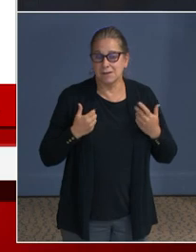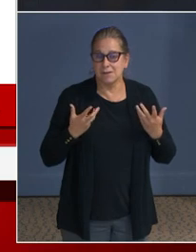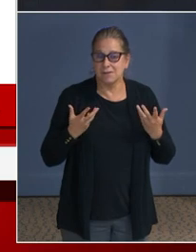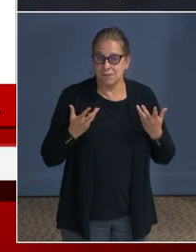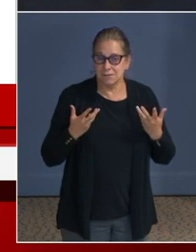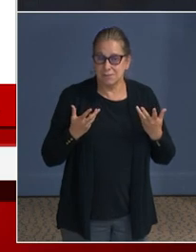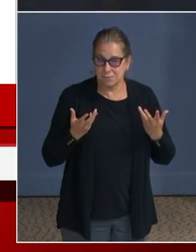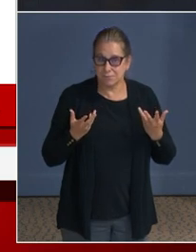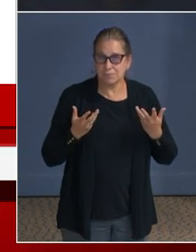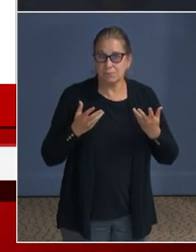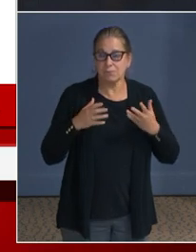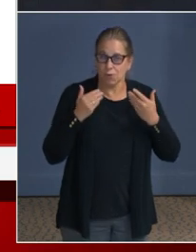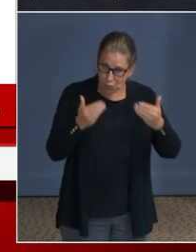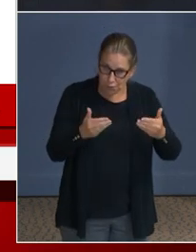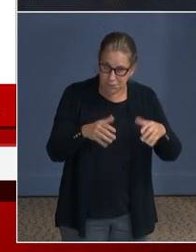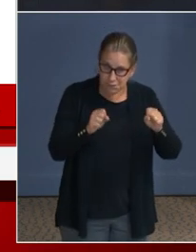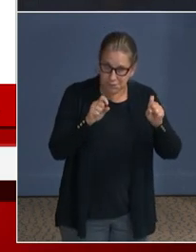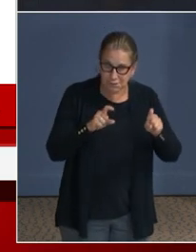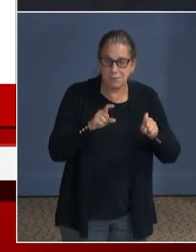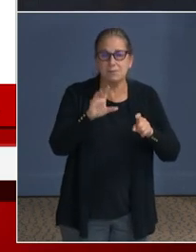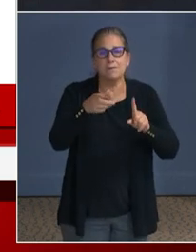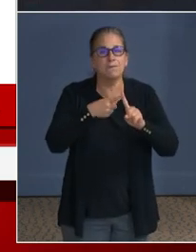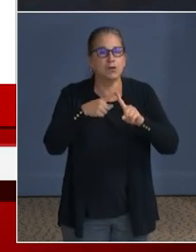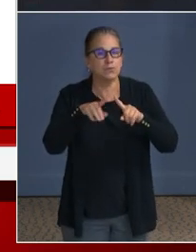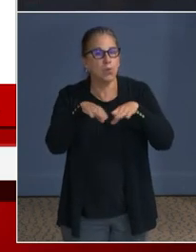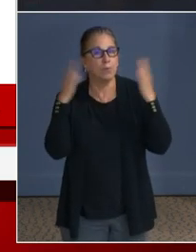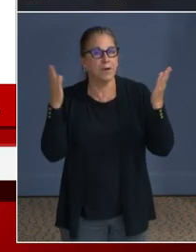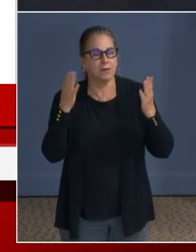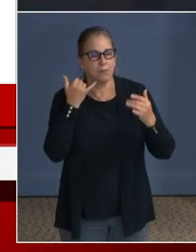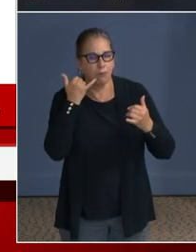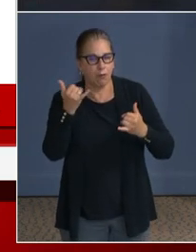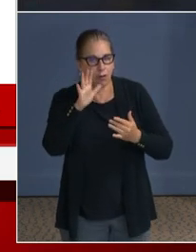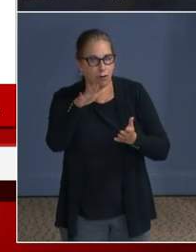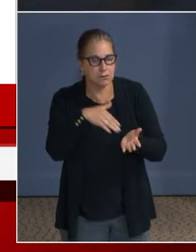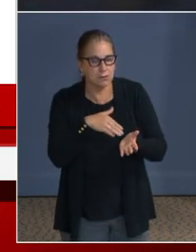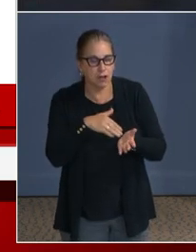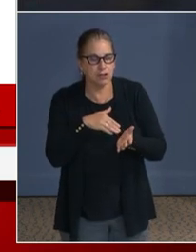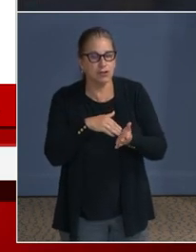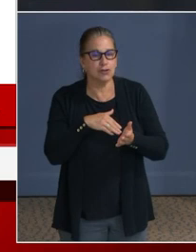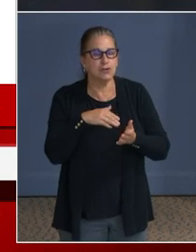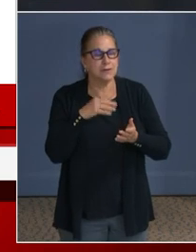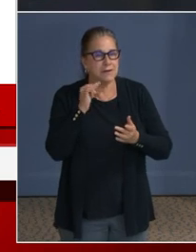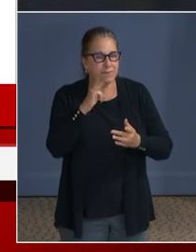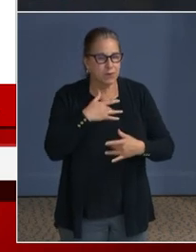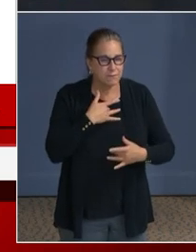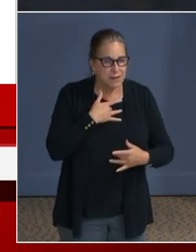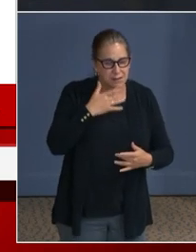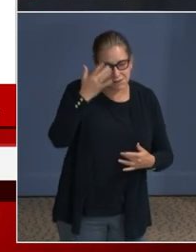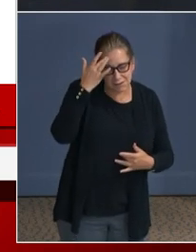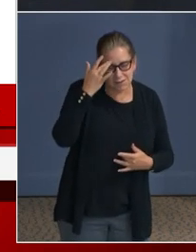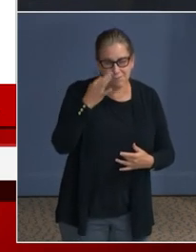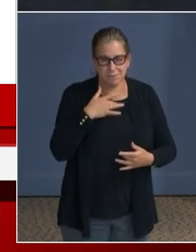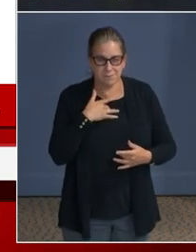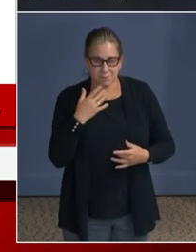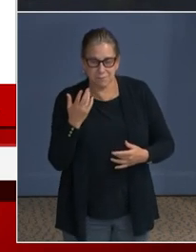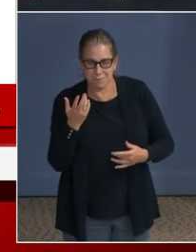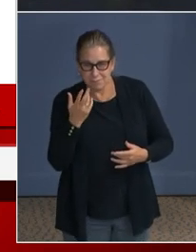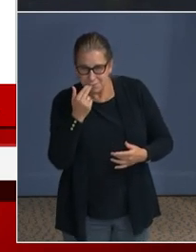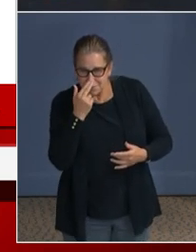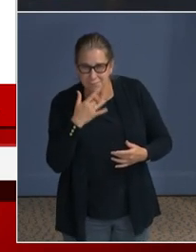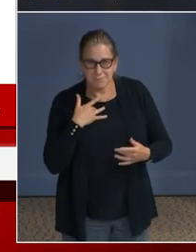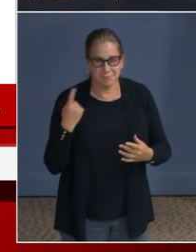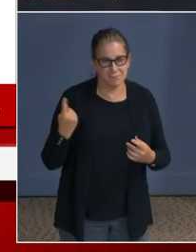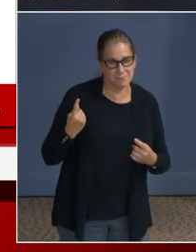been exposed to COVID-19. We also remind residents that testing should not be used to